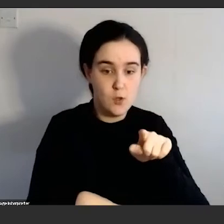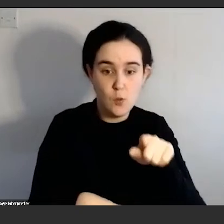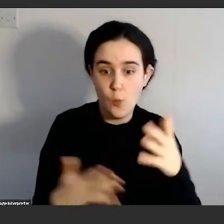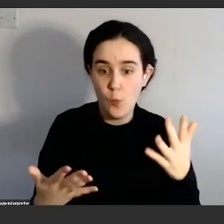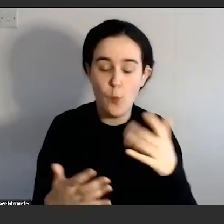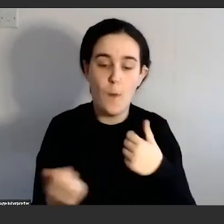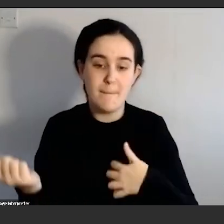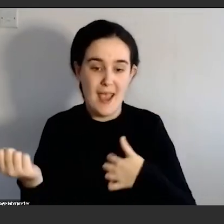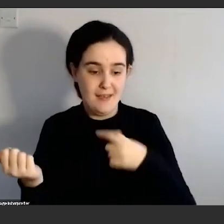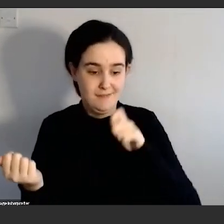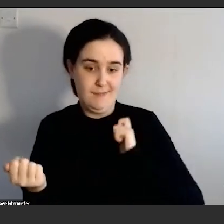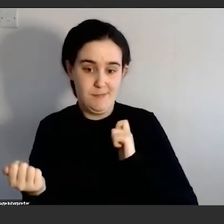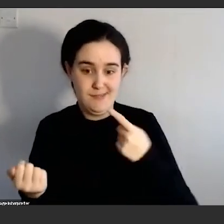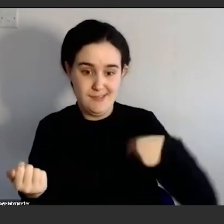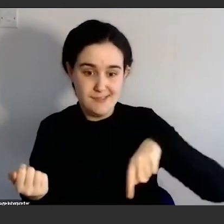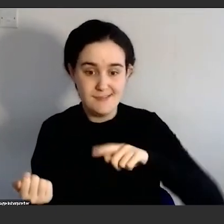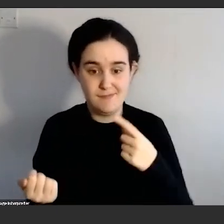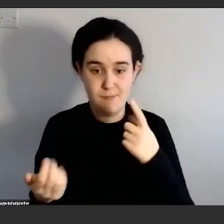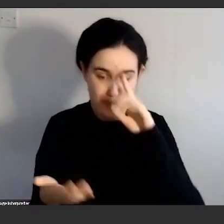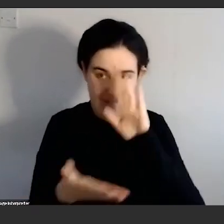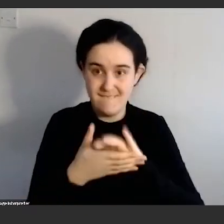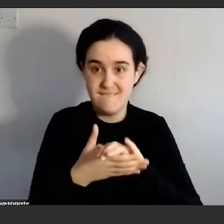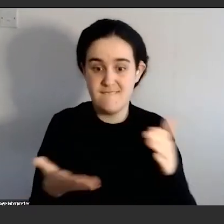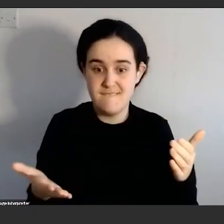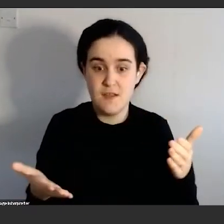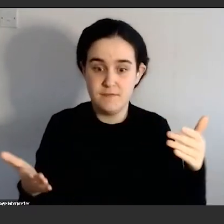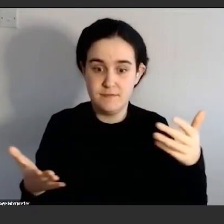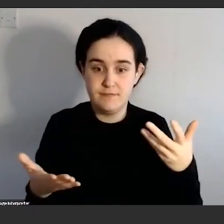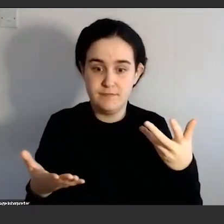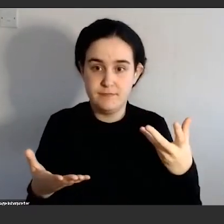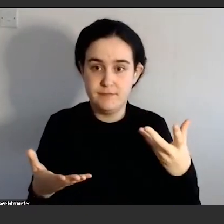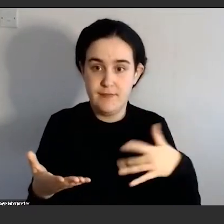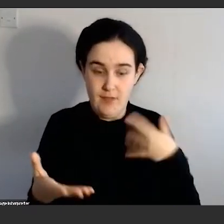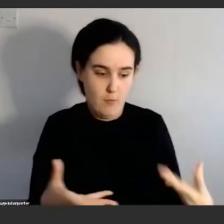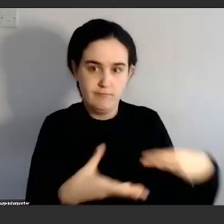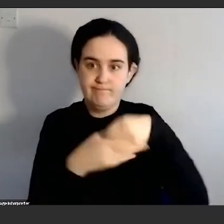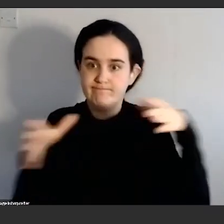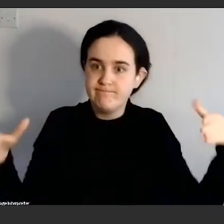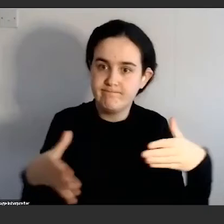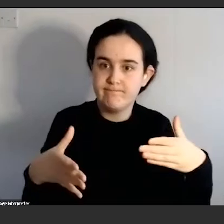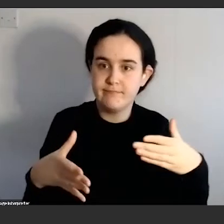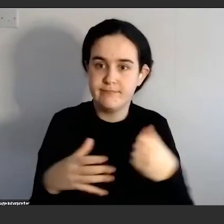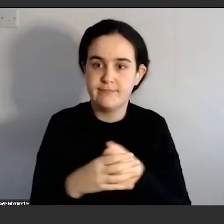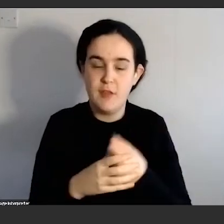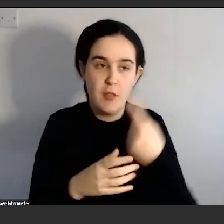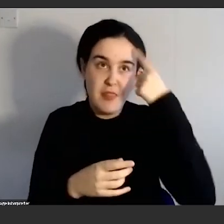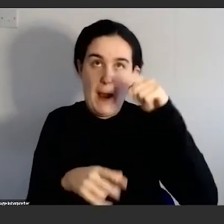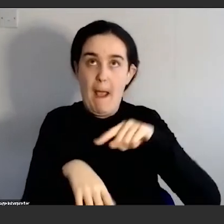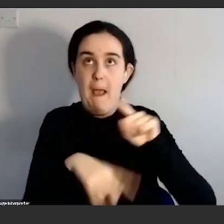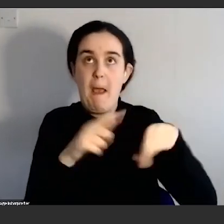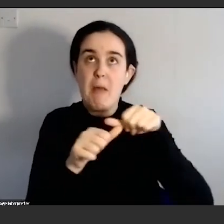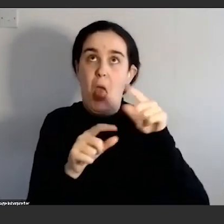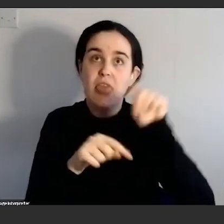love what we do, then no reason anybody else can't pursue any dream, any thought. And there's nothing that could be